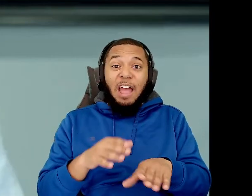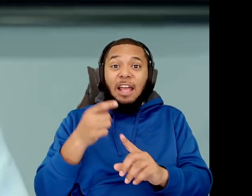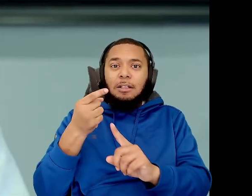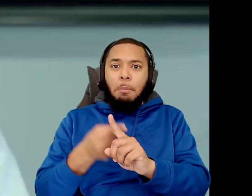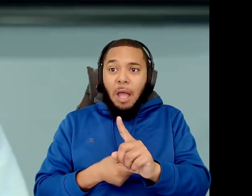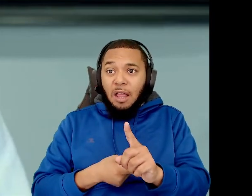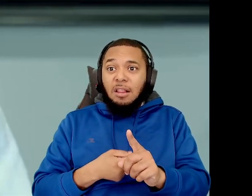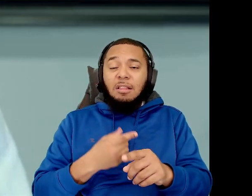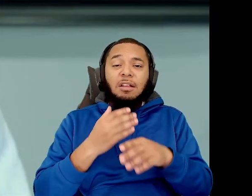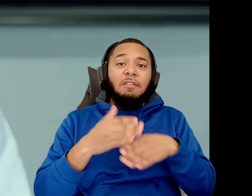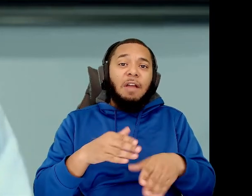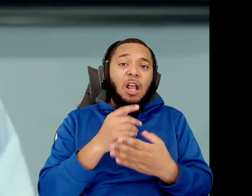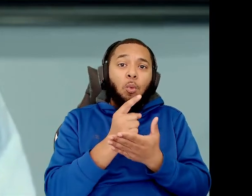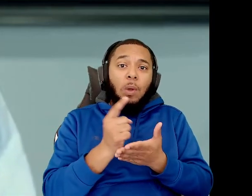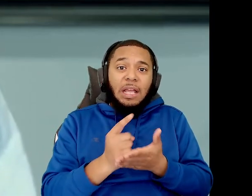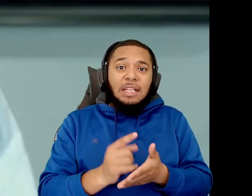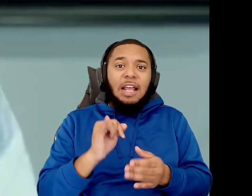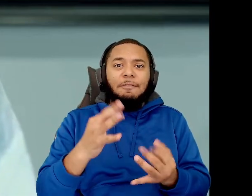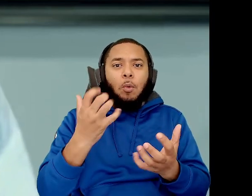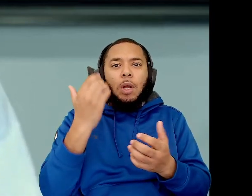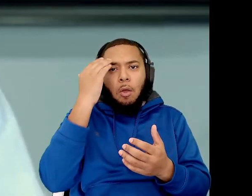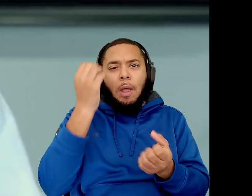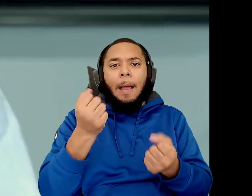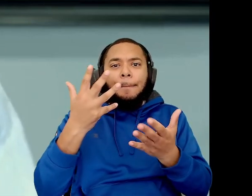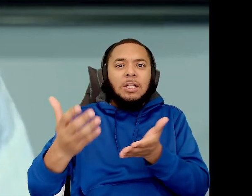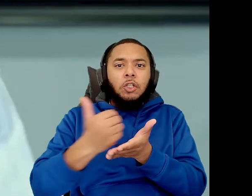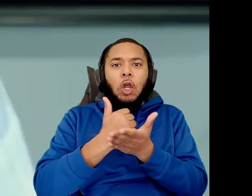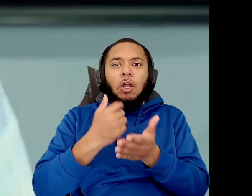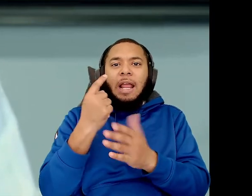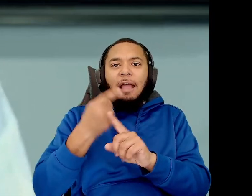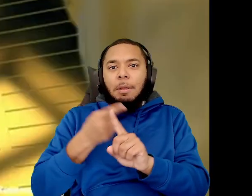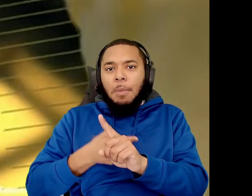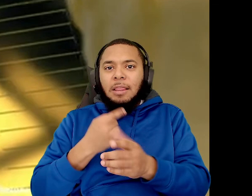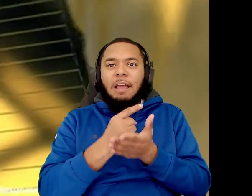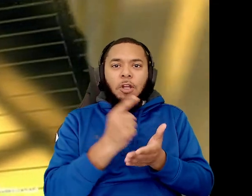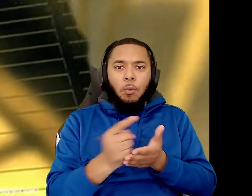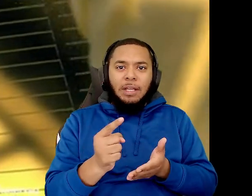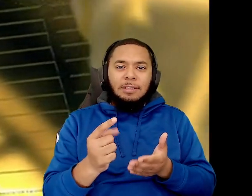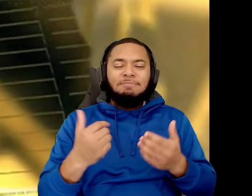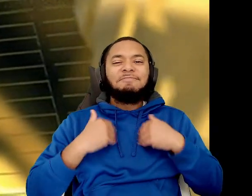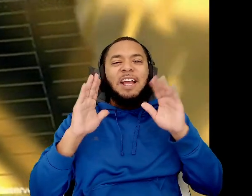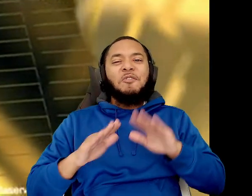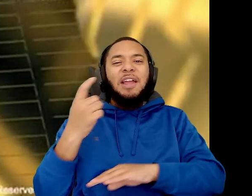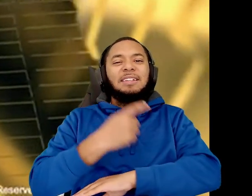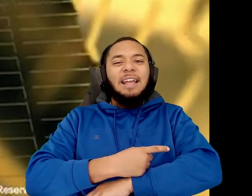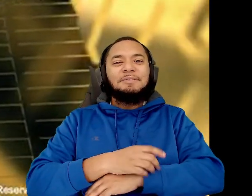weeks if you want to get your monthly and weekly pay. Have a great day.